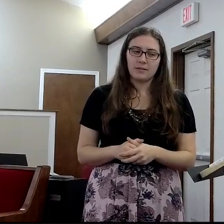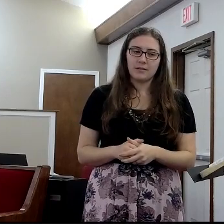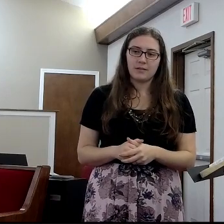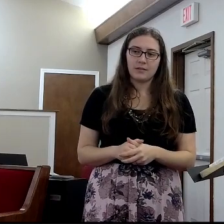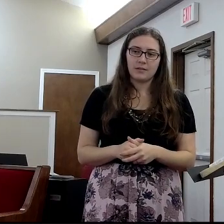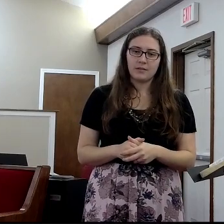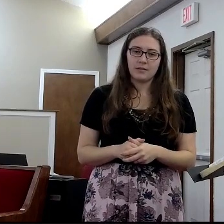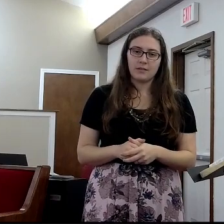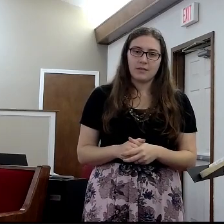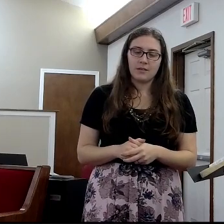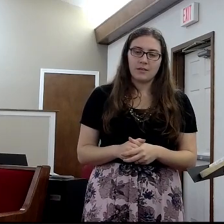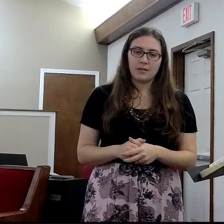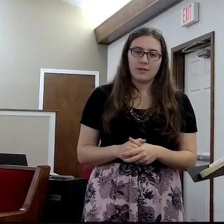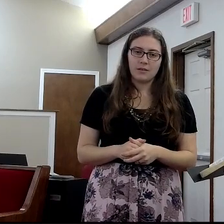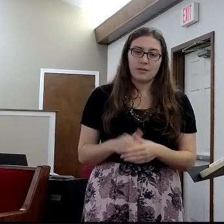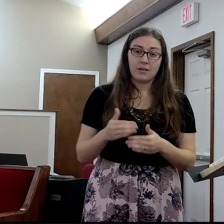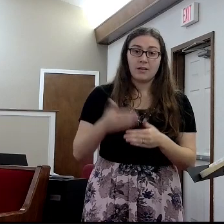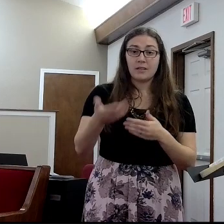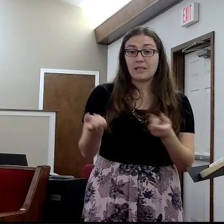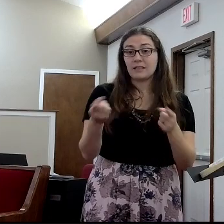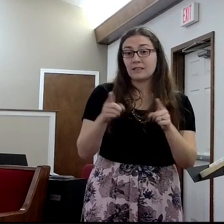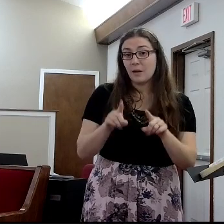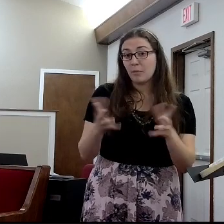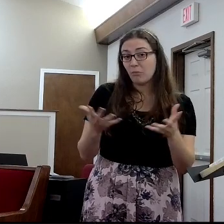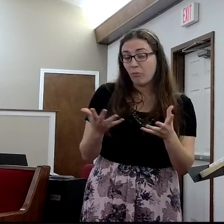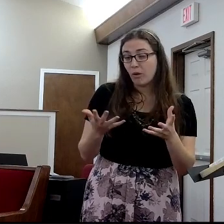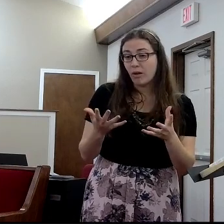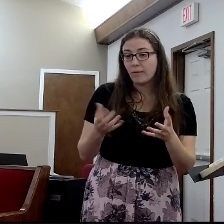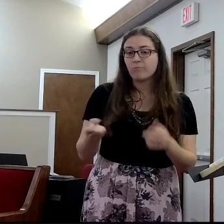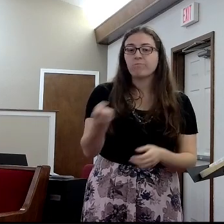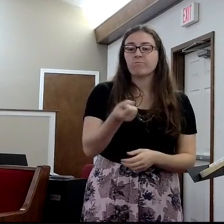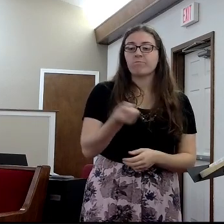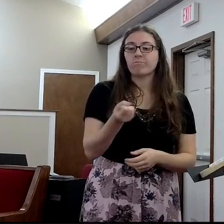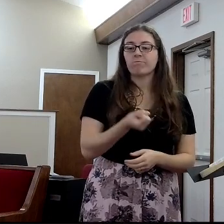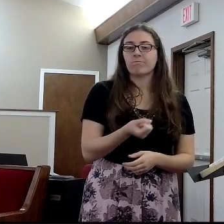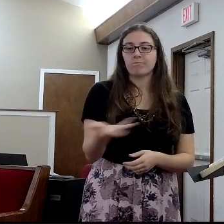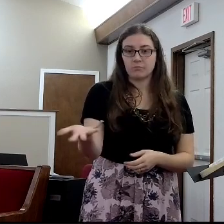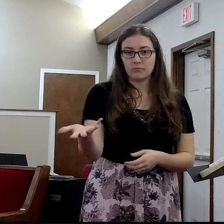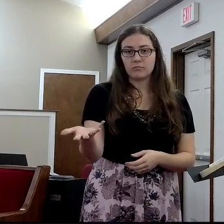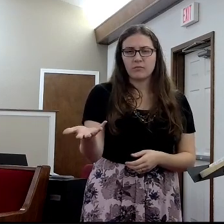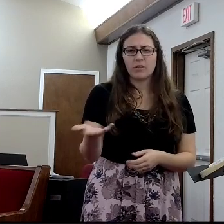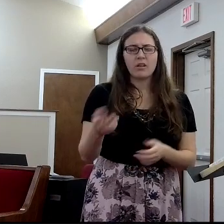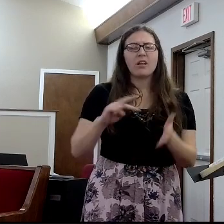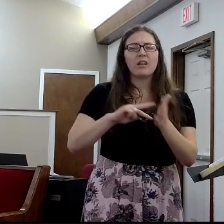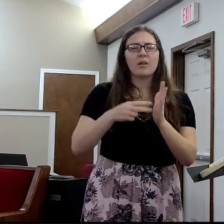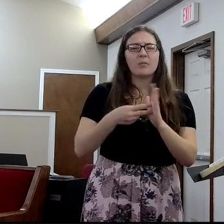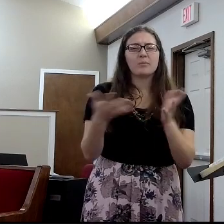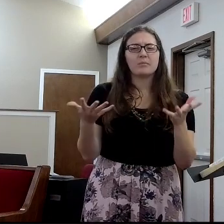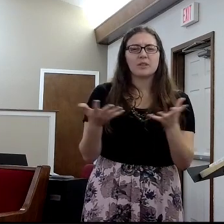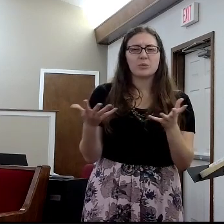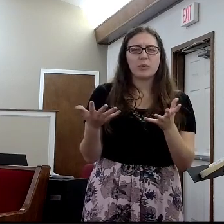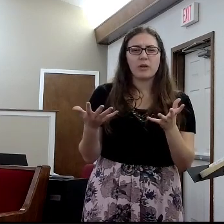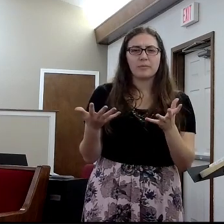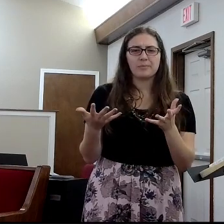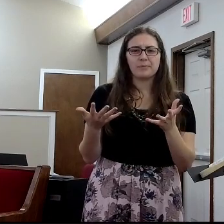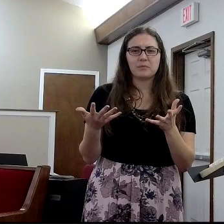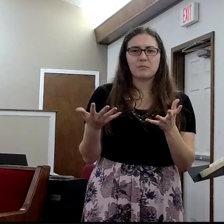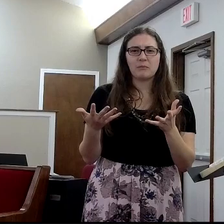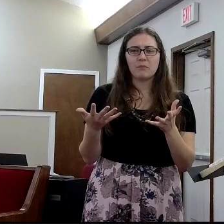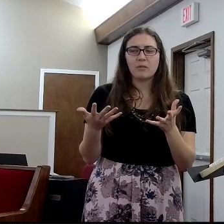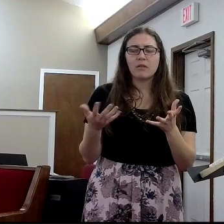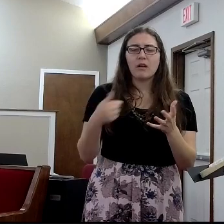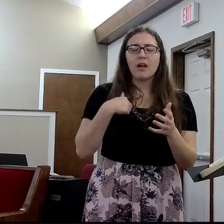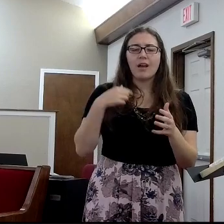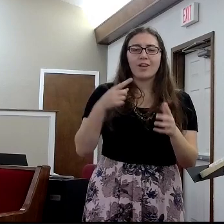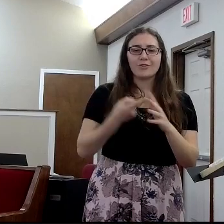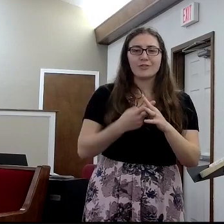we continue along throughout the scriptures. Next is the casting of lots. So can you at least raise hands